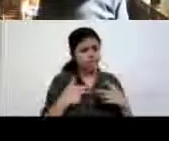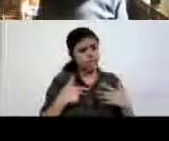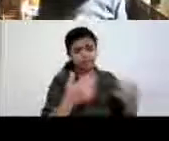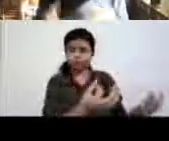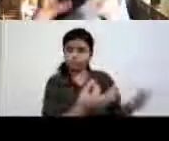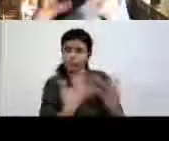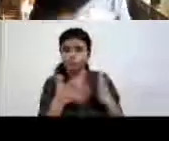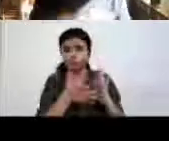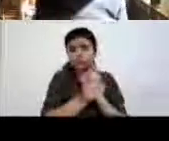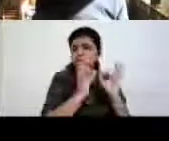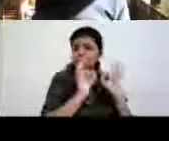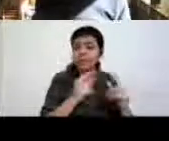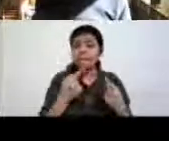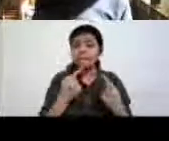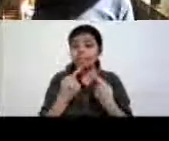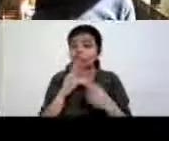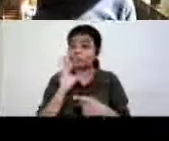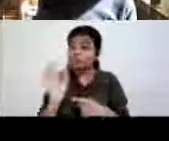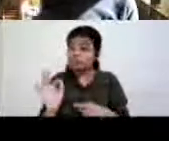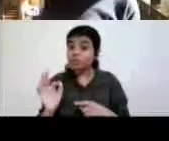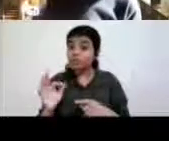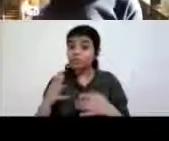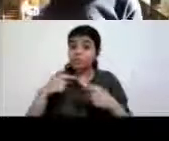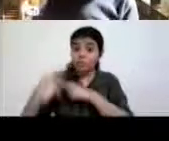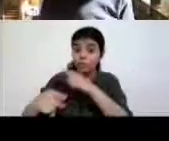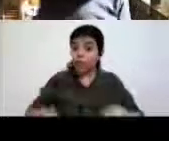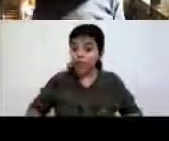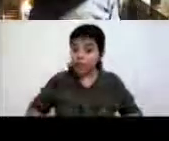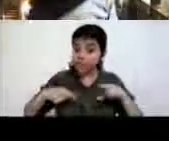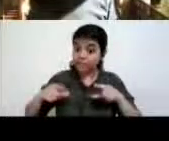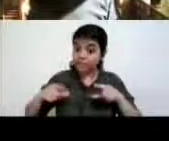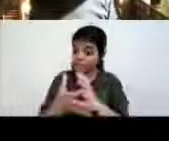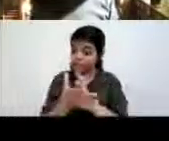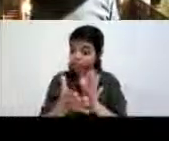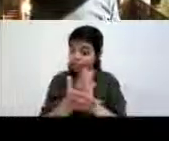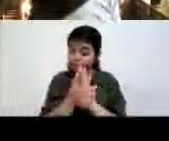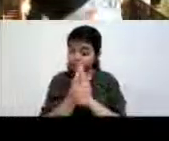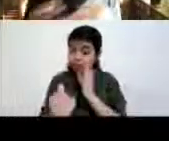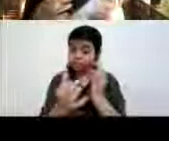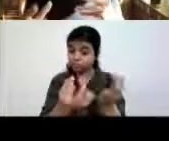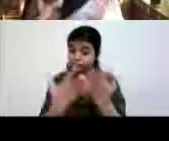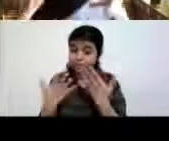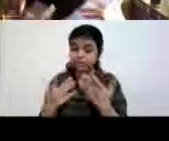but I'm not the specialist of everyday life. And therefore, of course, I